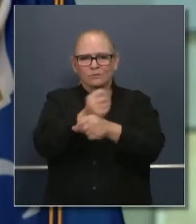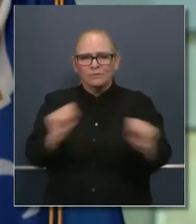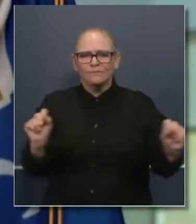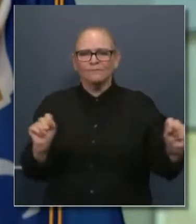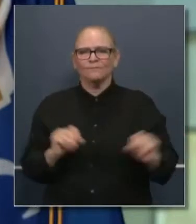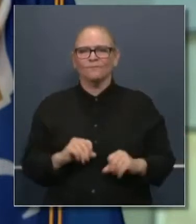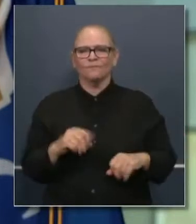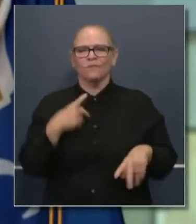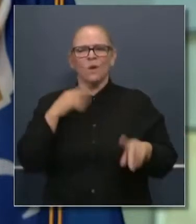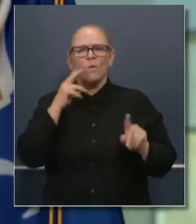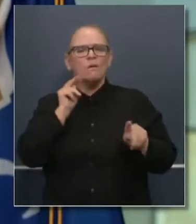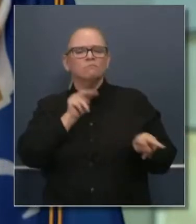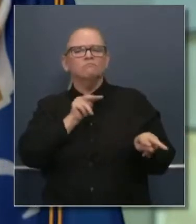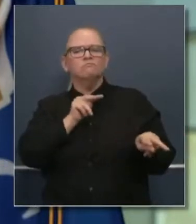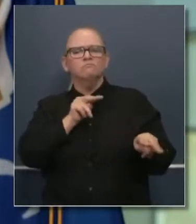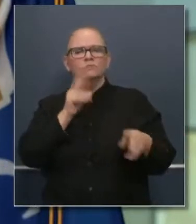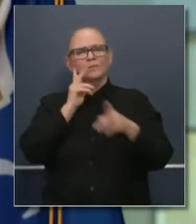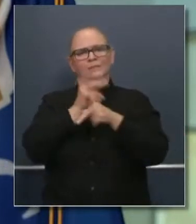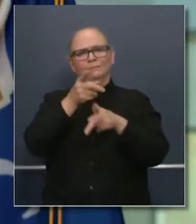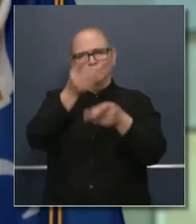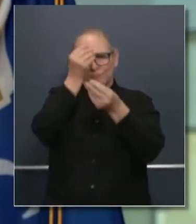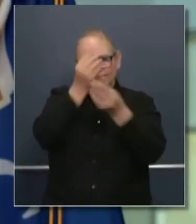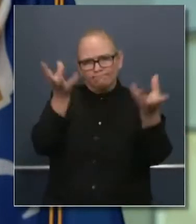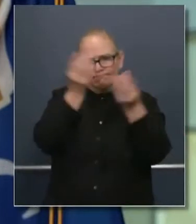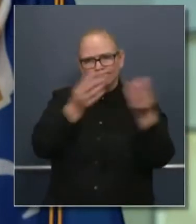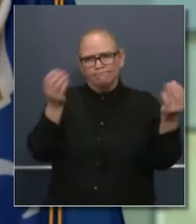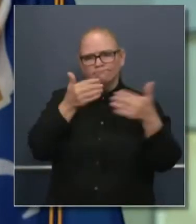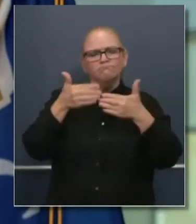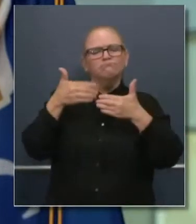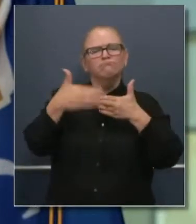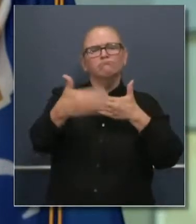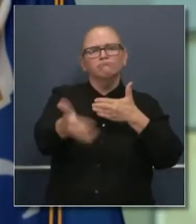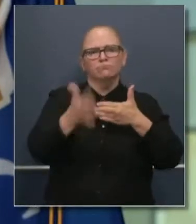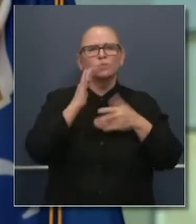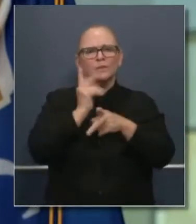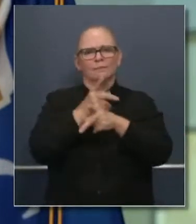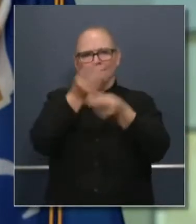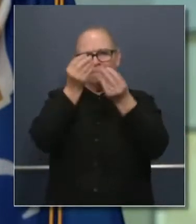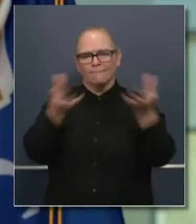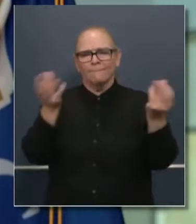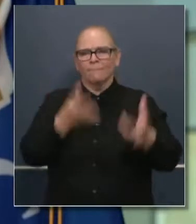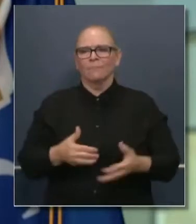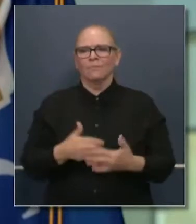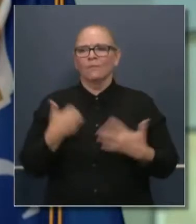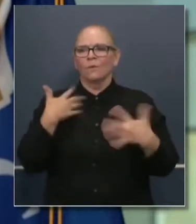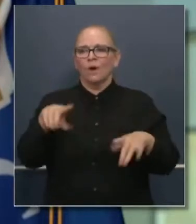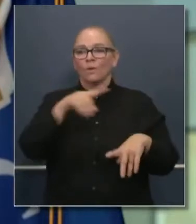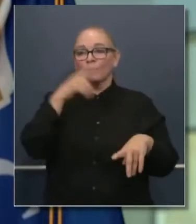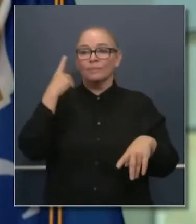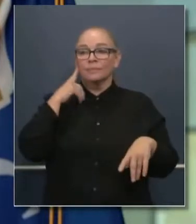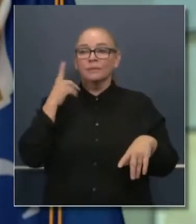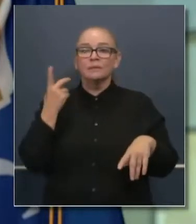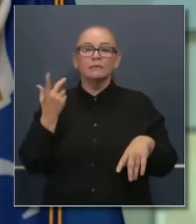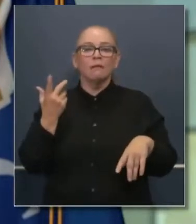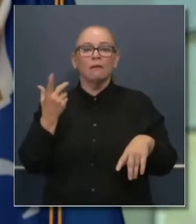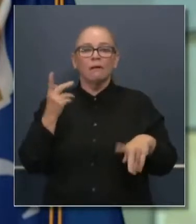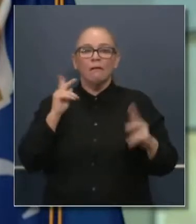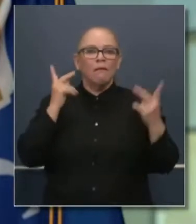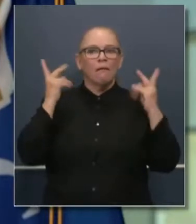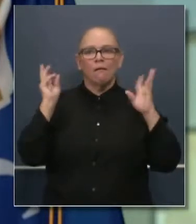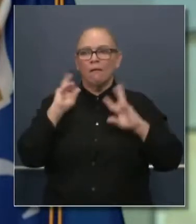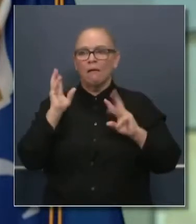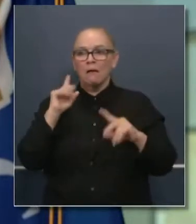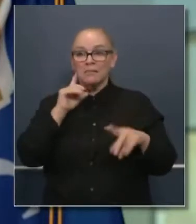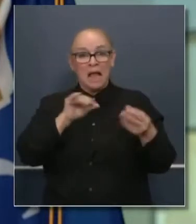that closely. We'll talk openly and honestly as much as we can about it. I don't want you to be misled into feeling some more confidence about